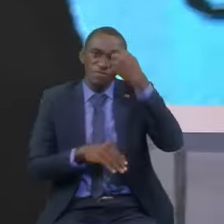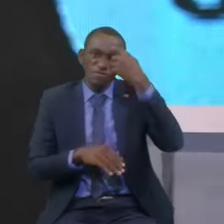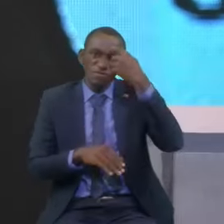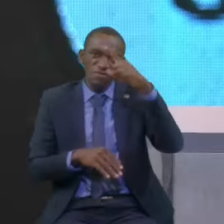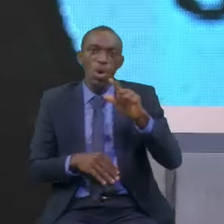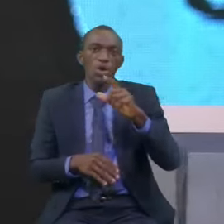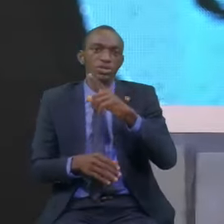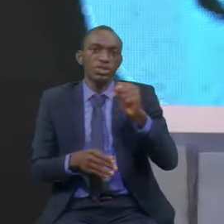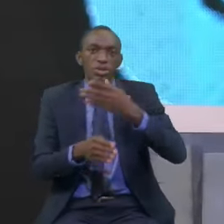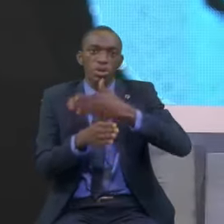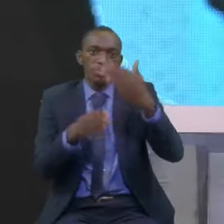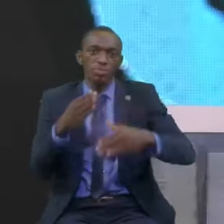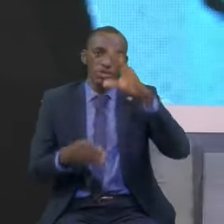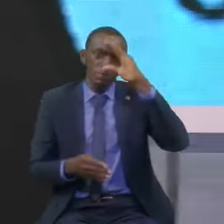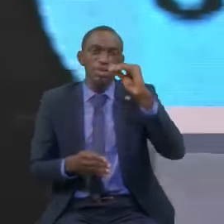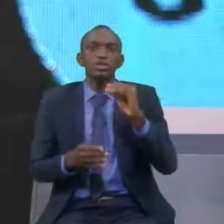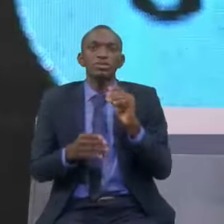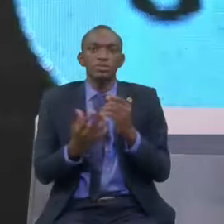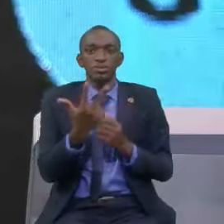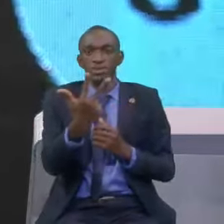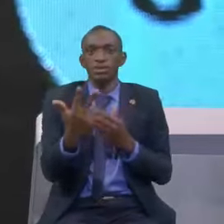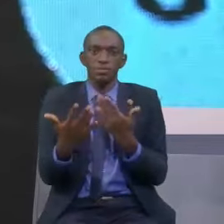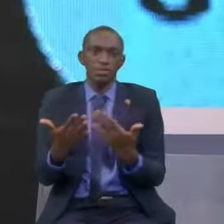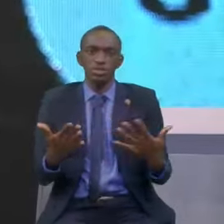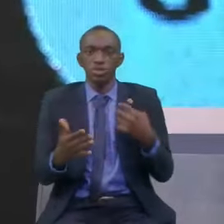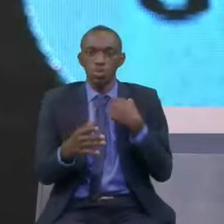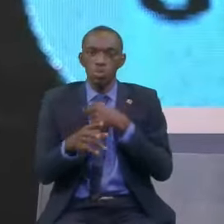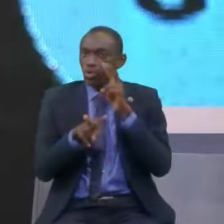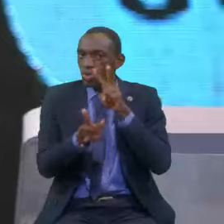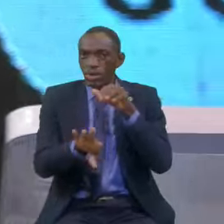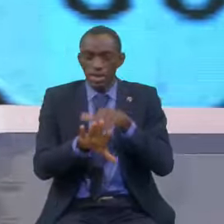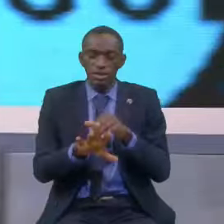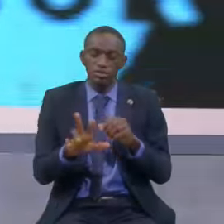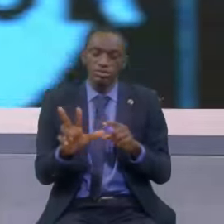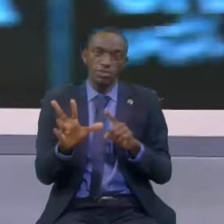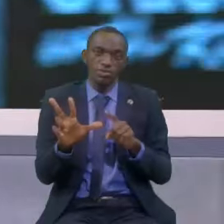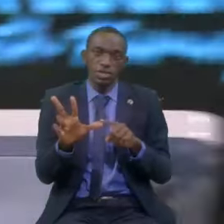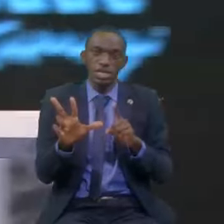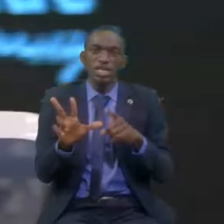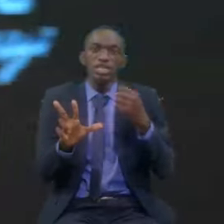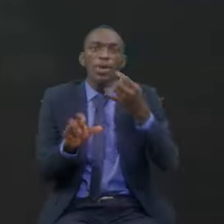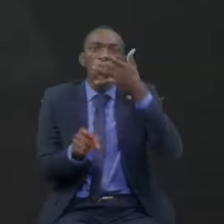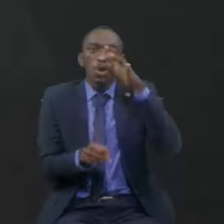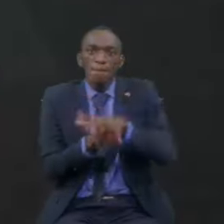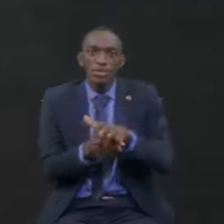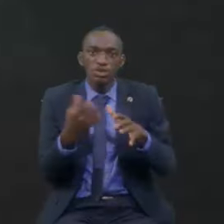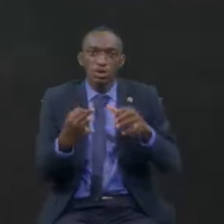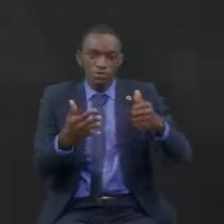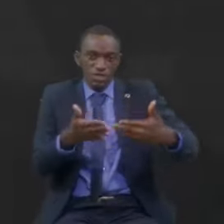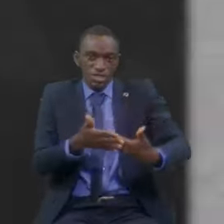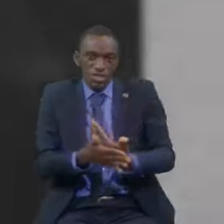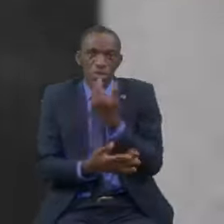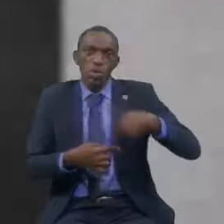at. Number one, the promise of a new heart. Out of your heart